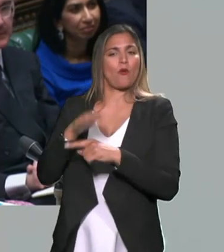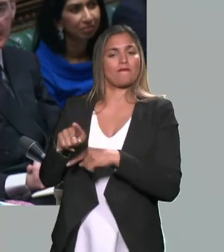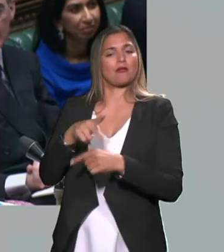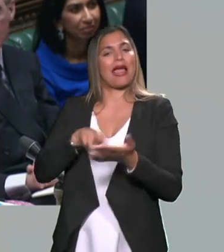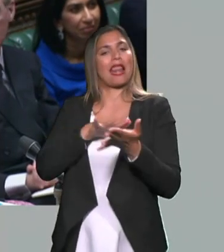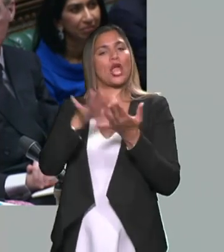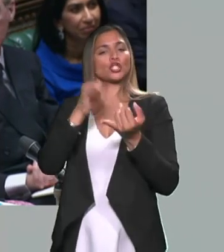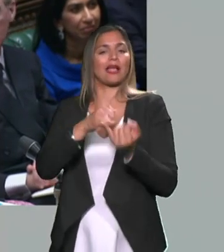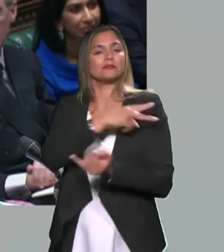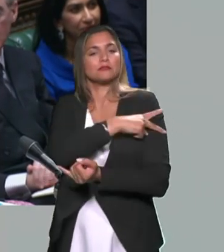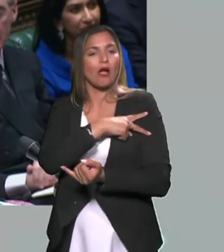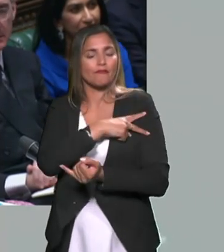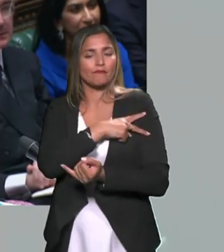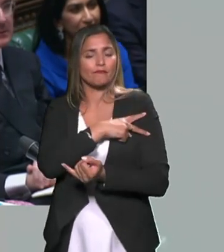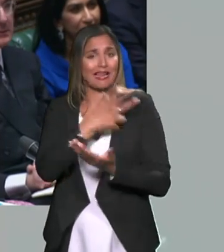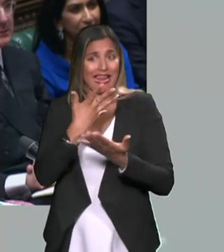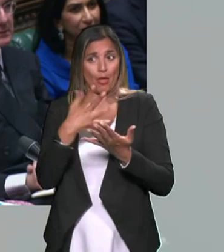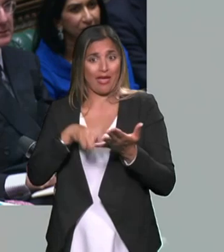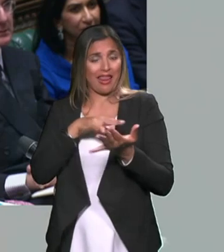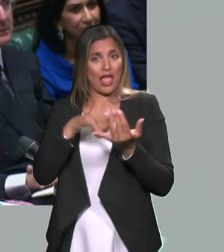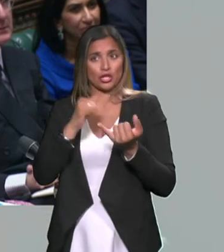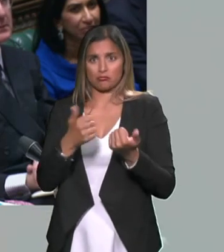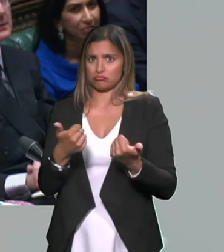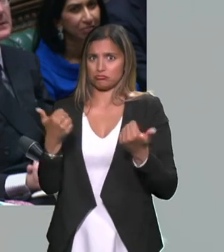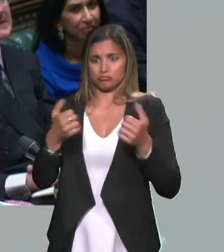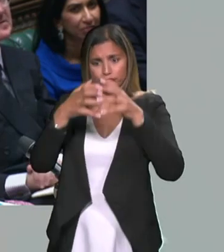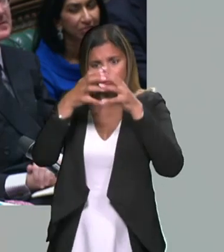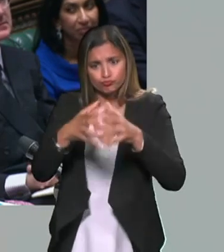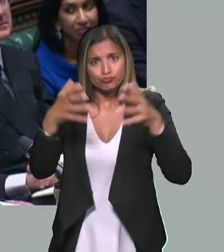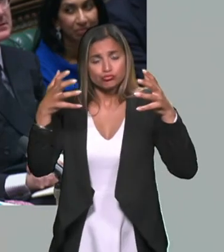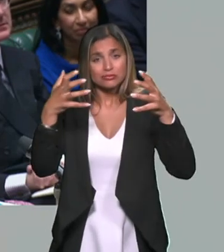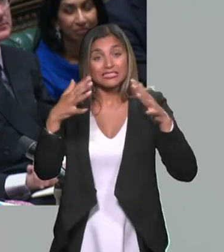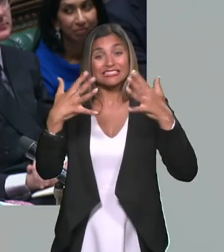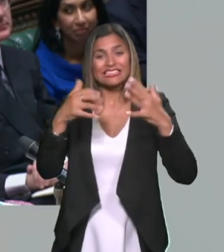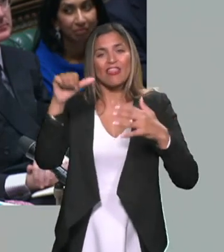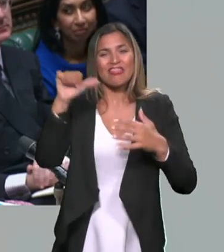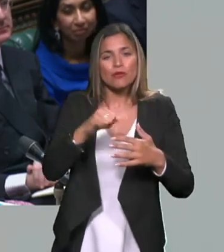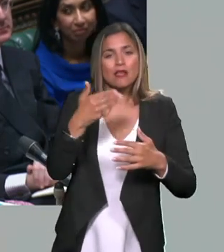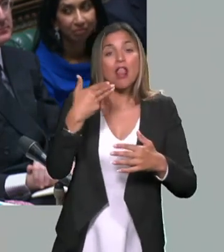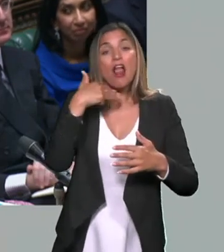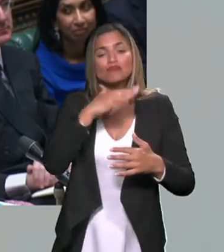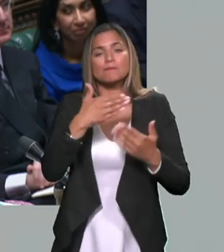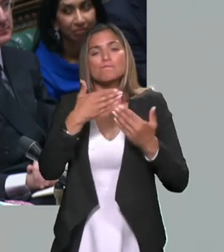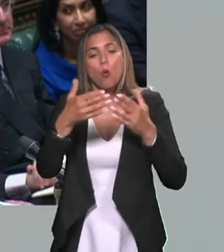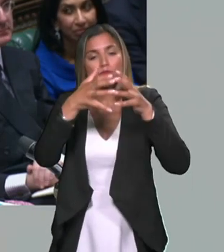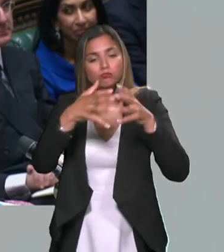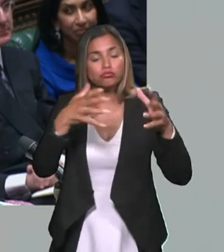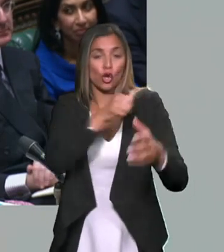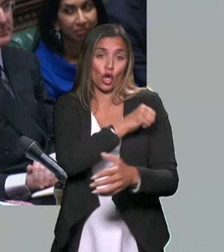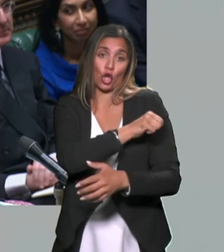number of people working in it. 10,900 more nurses this year than there were last year.